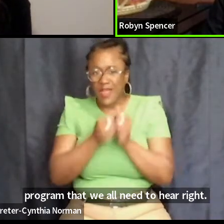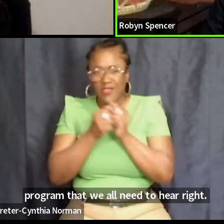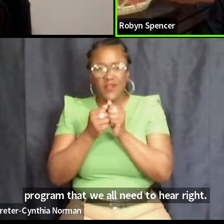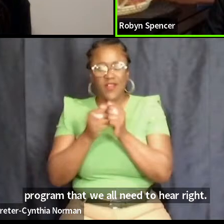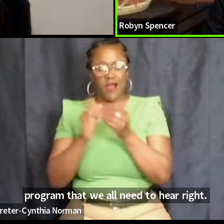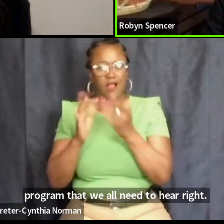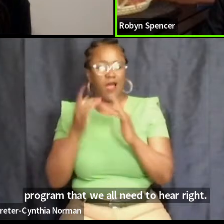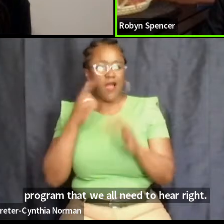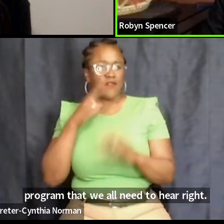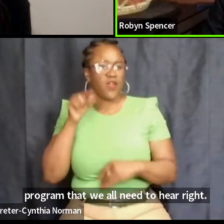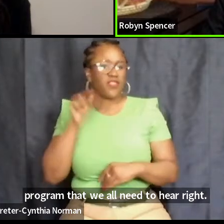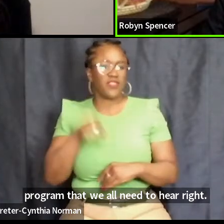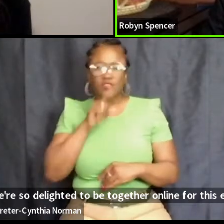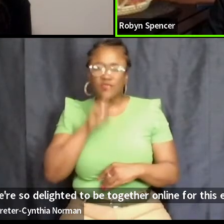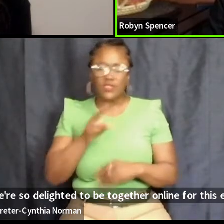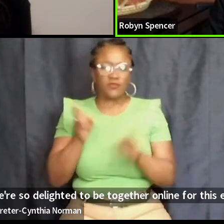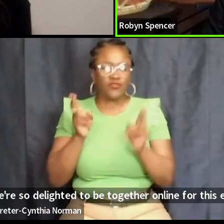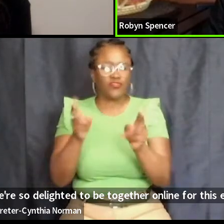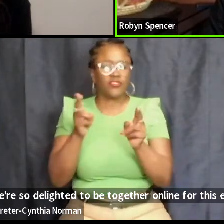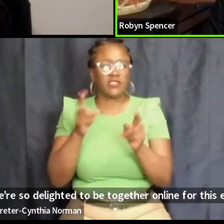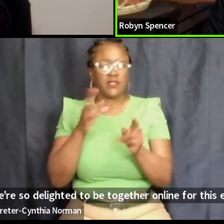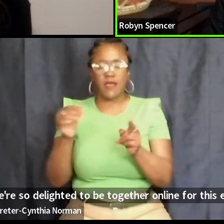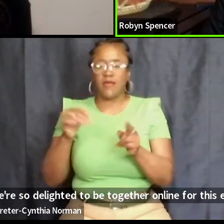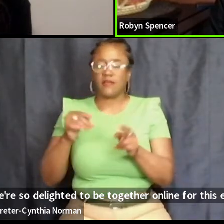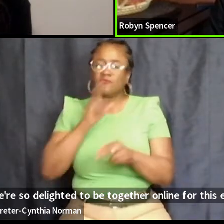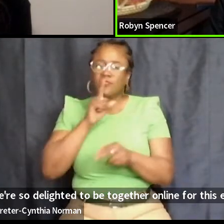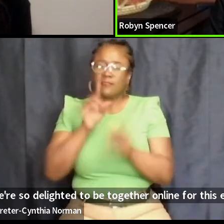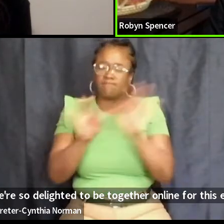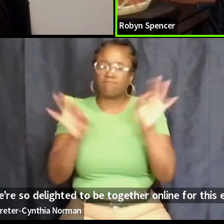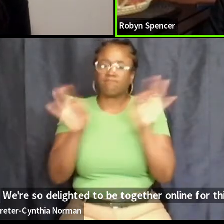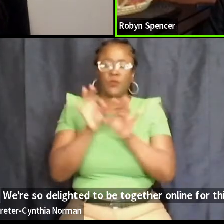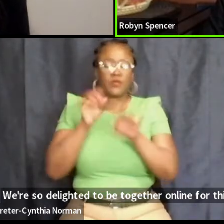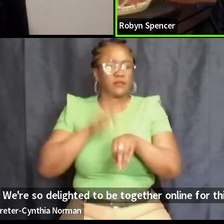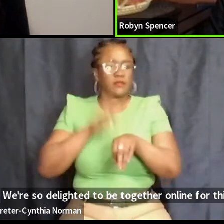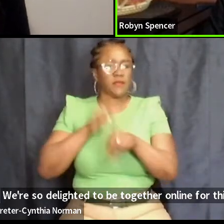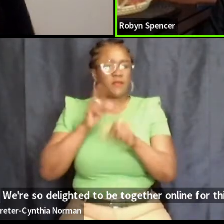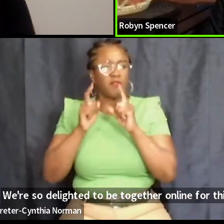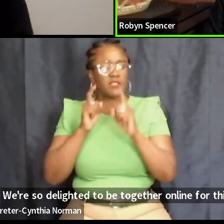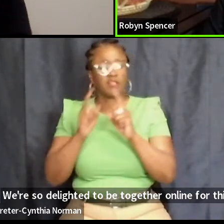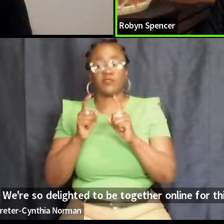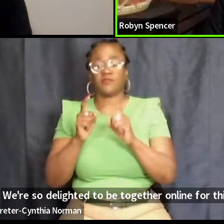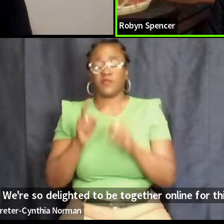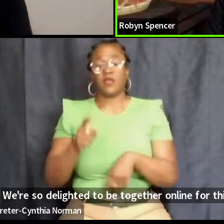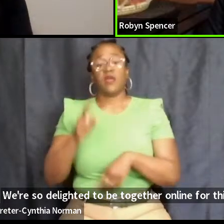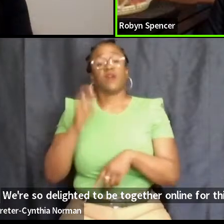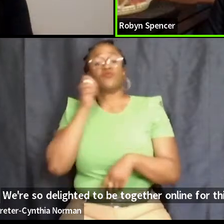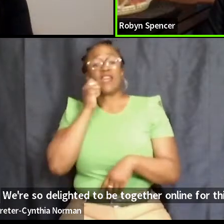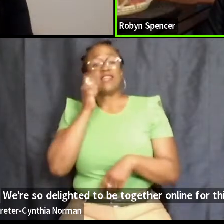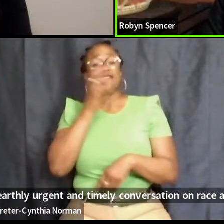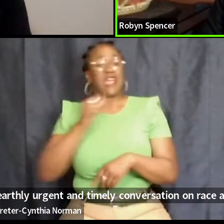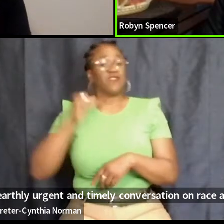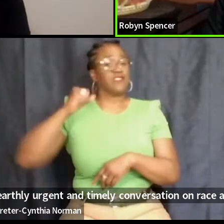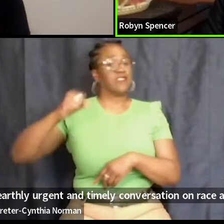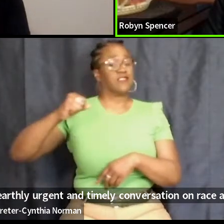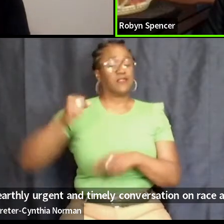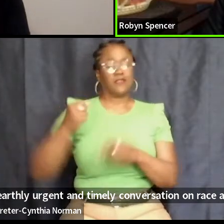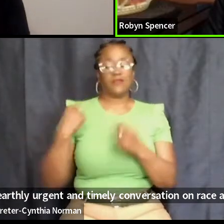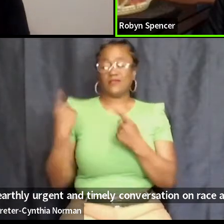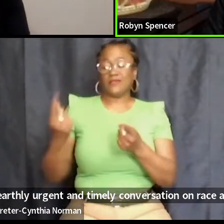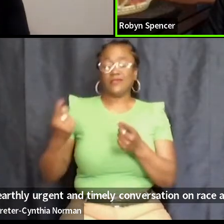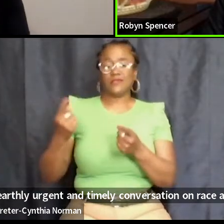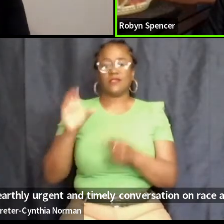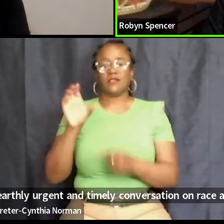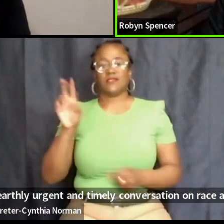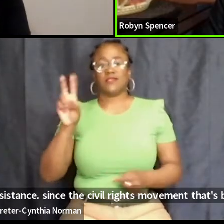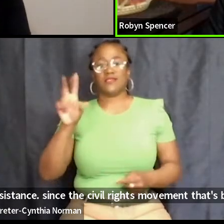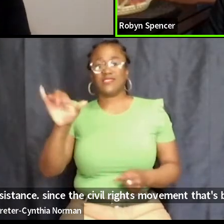this urgent and timely conversation on race and resistance since the Civil Rights Movement. That's been the goal of